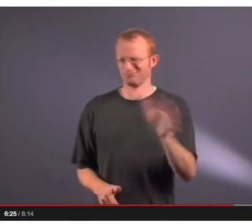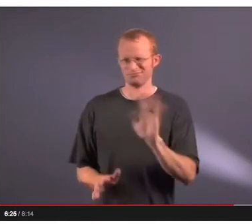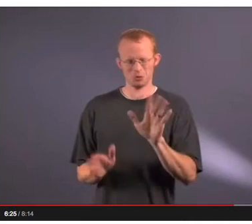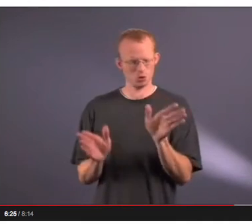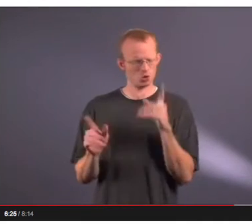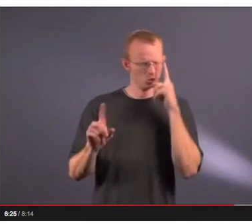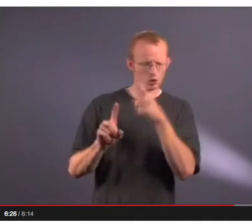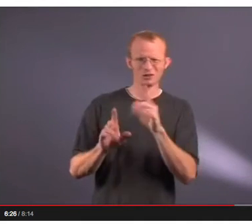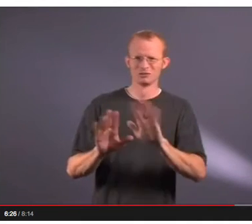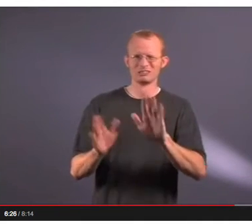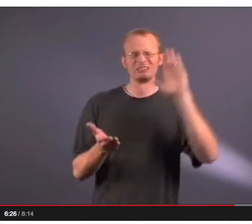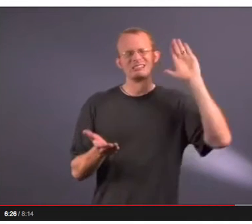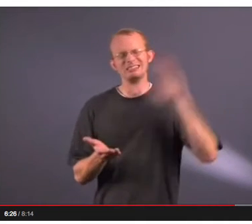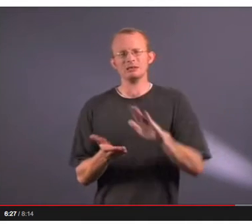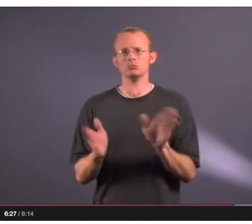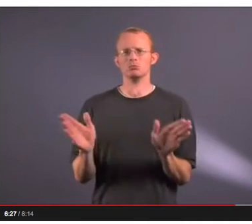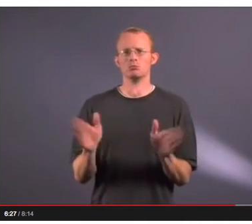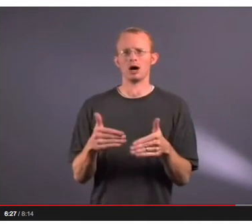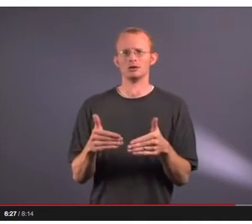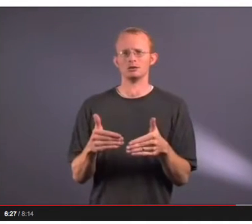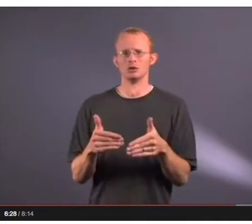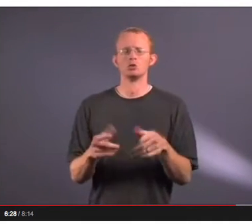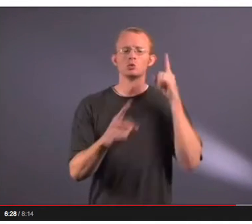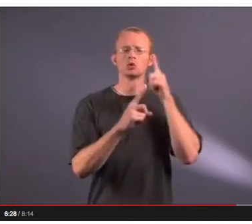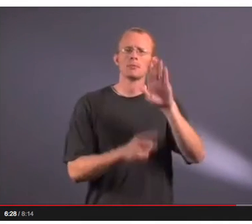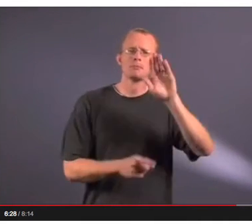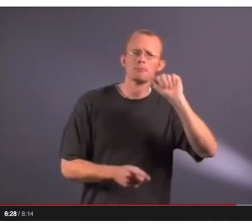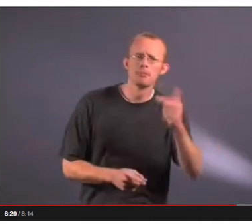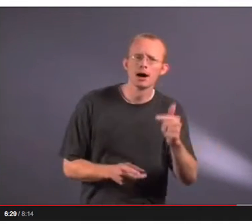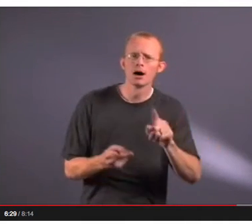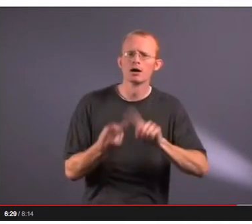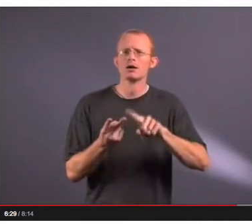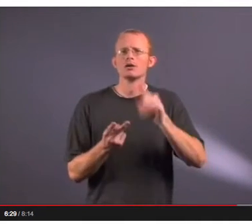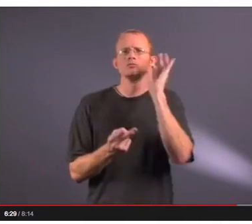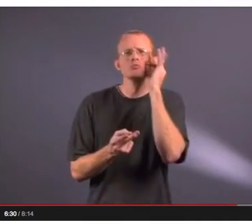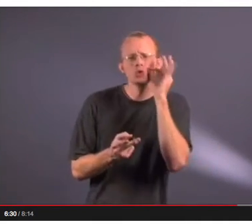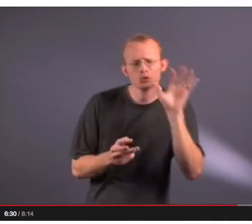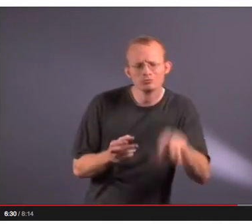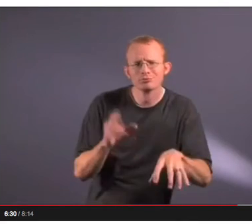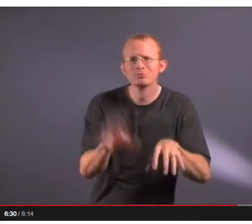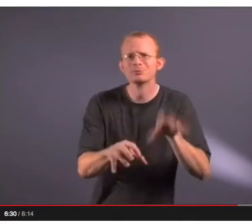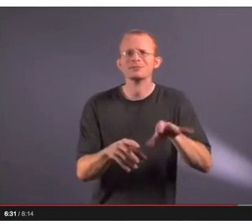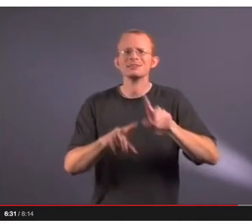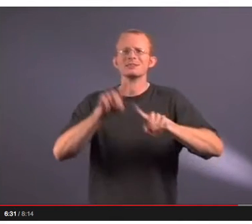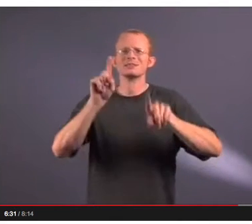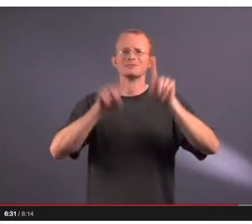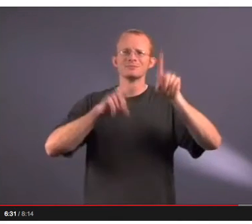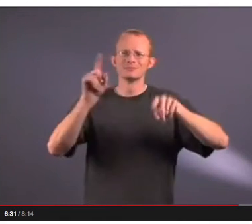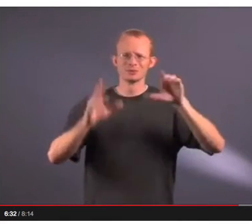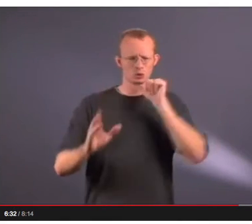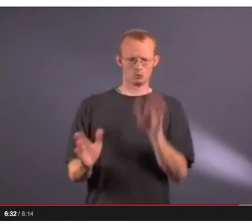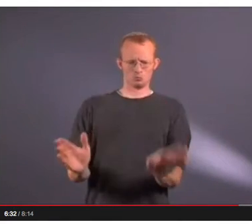other people walking around, notice their carts are just overflowing with this box processed food.